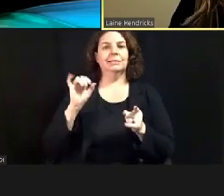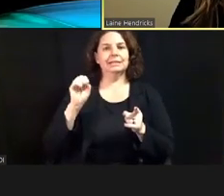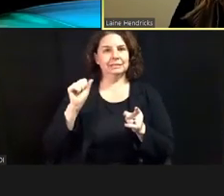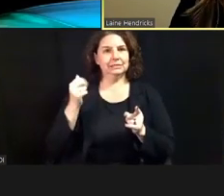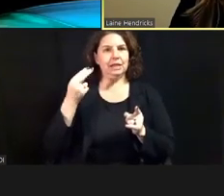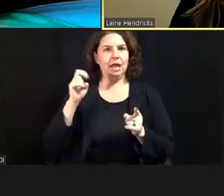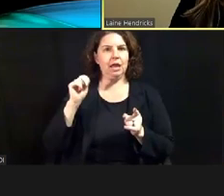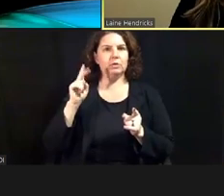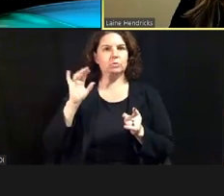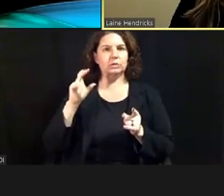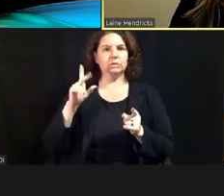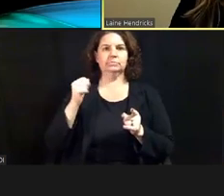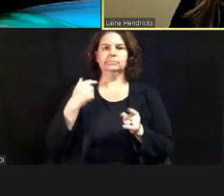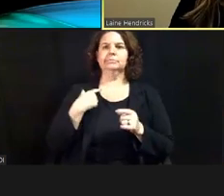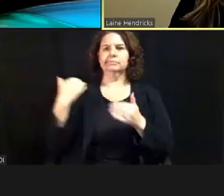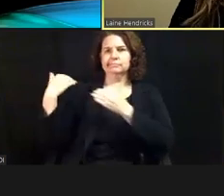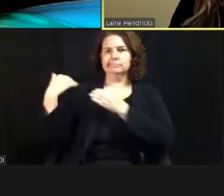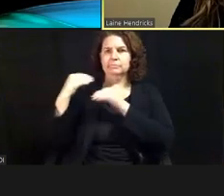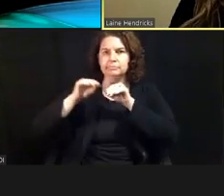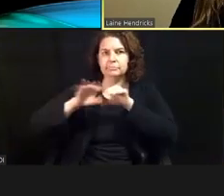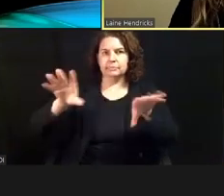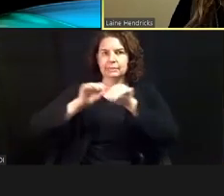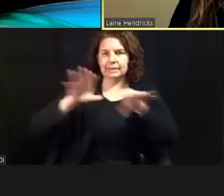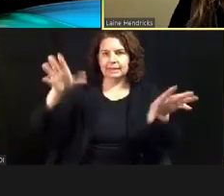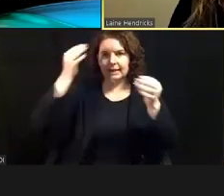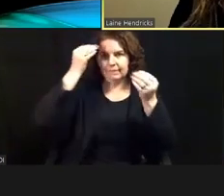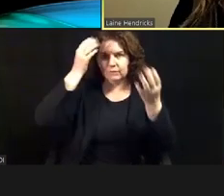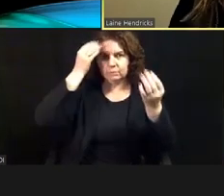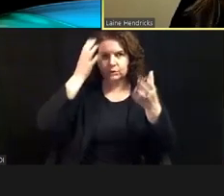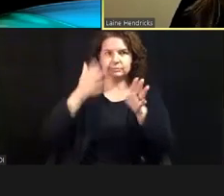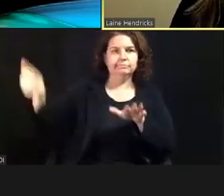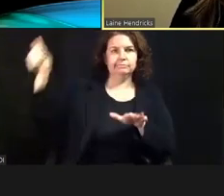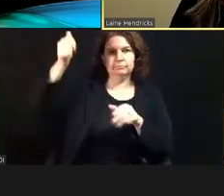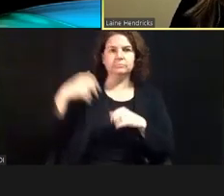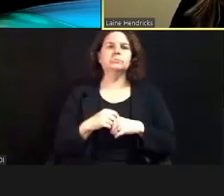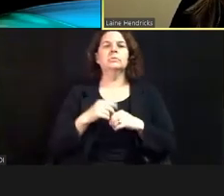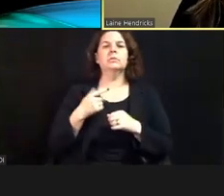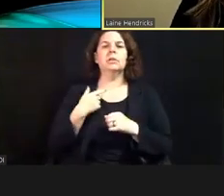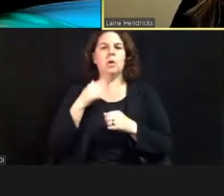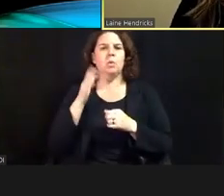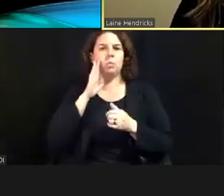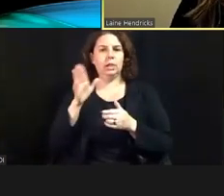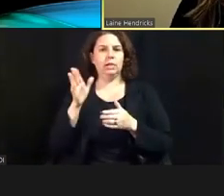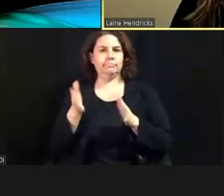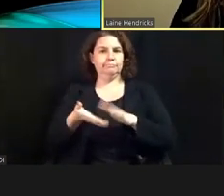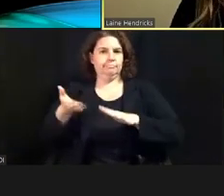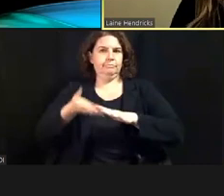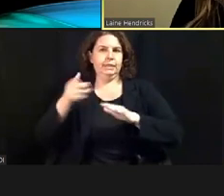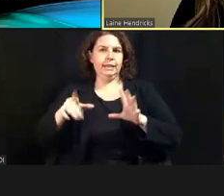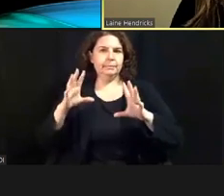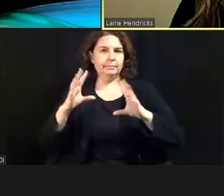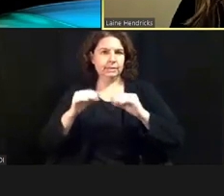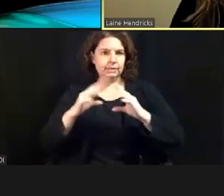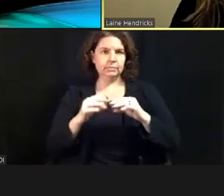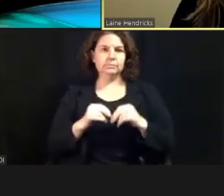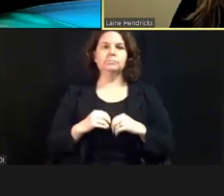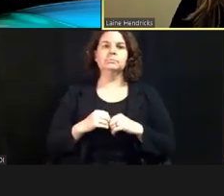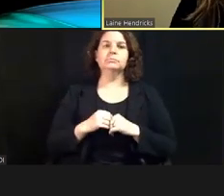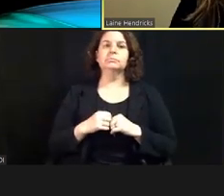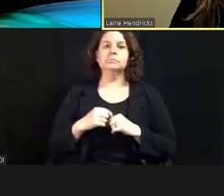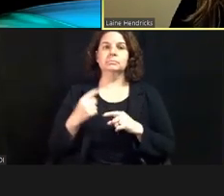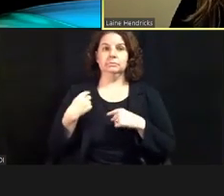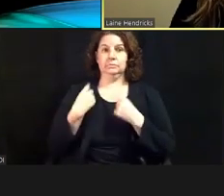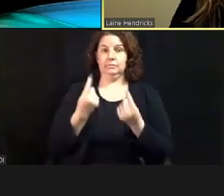I'll be your moderator this afternoon. It's great to be with you again, and a lot has happened in the few weeks since our last